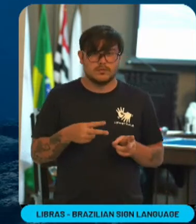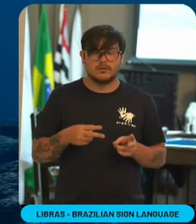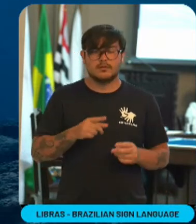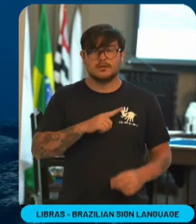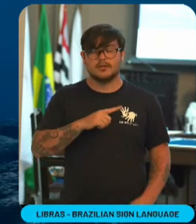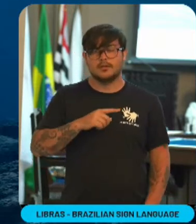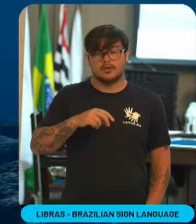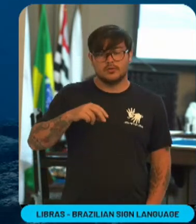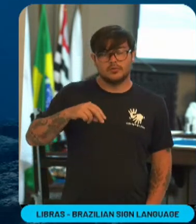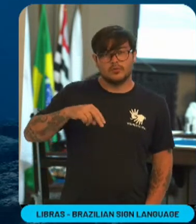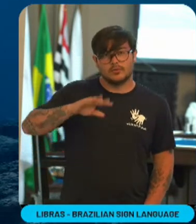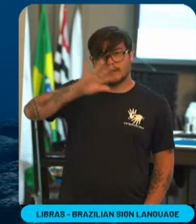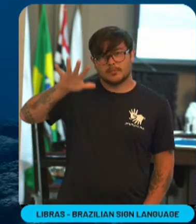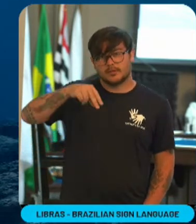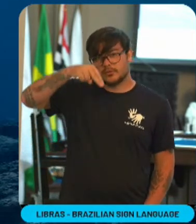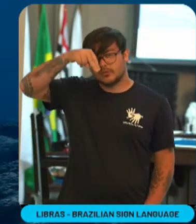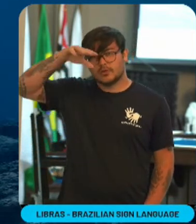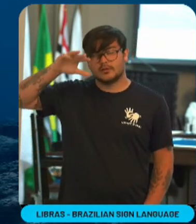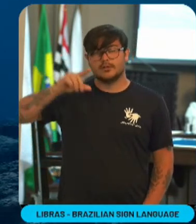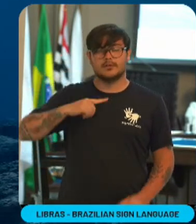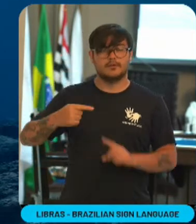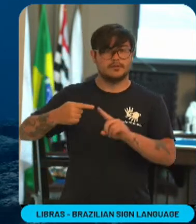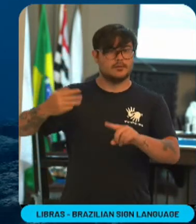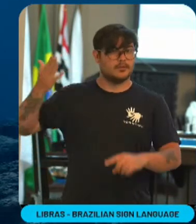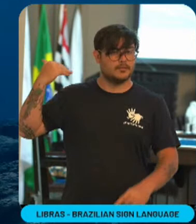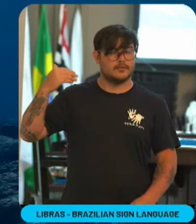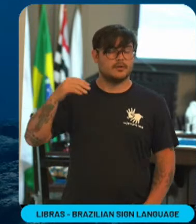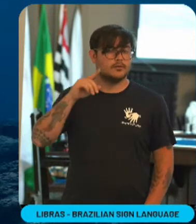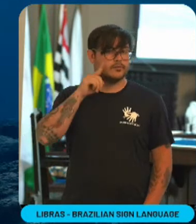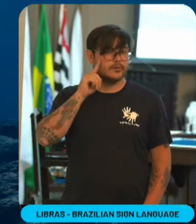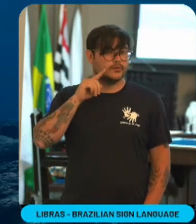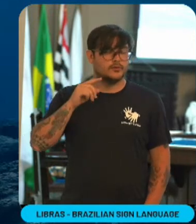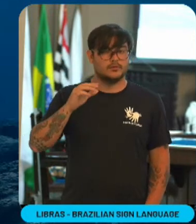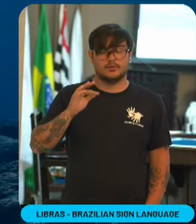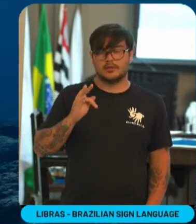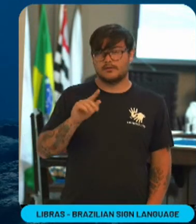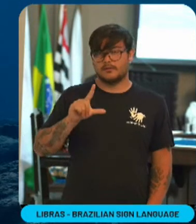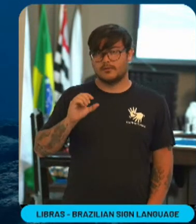are the hurricanes that impact the